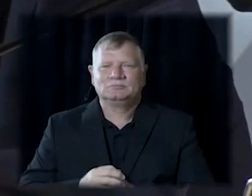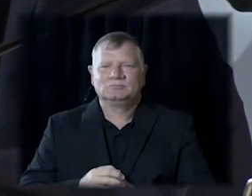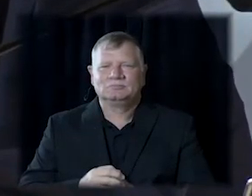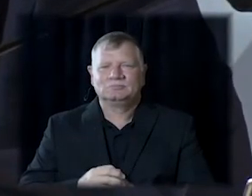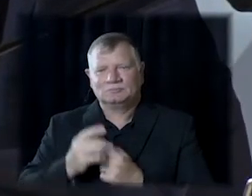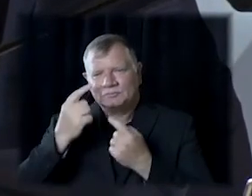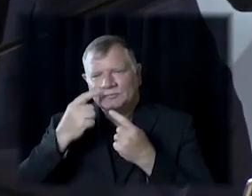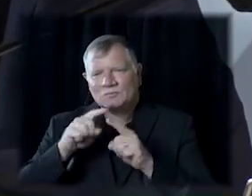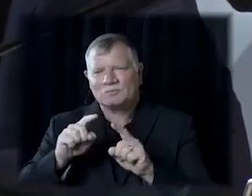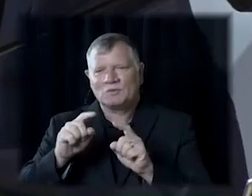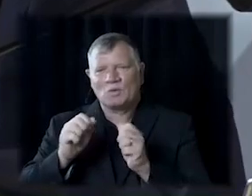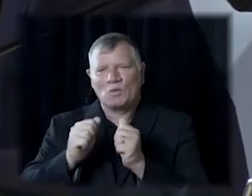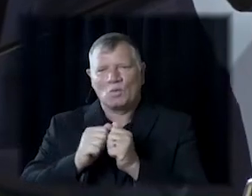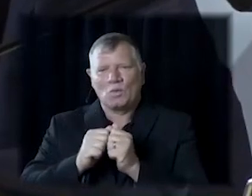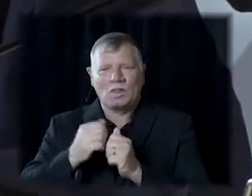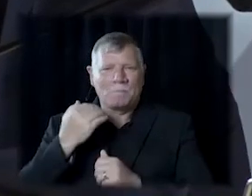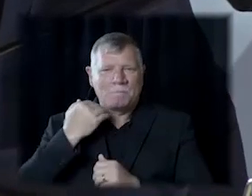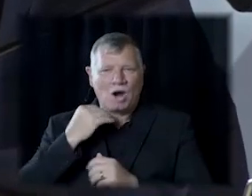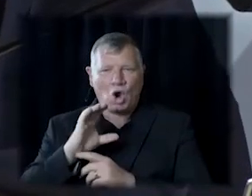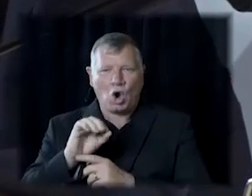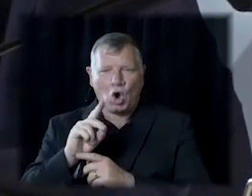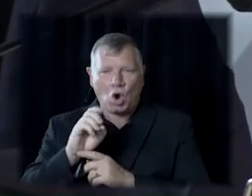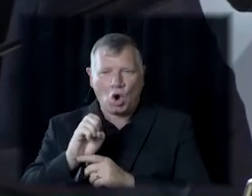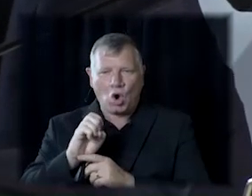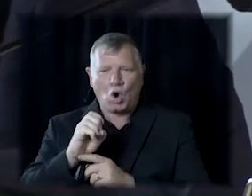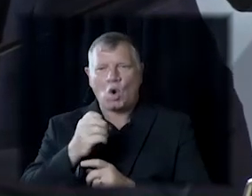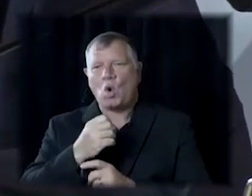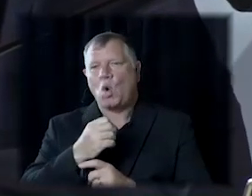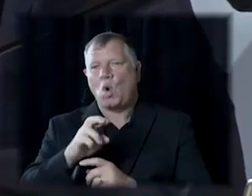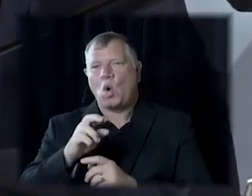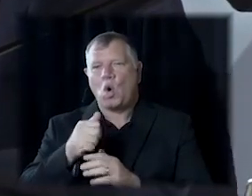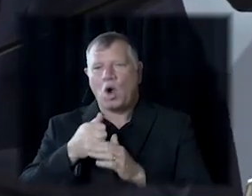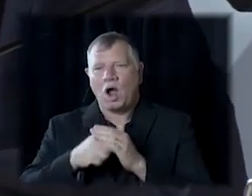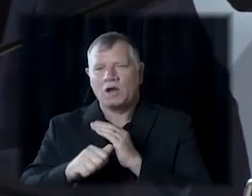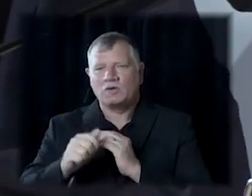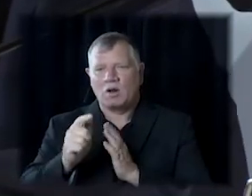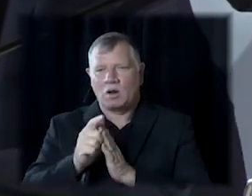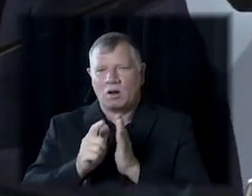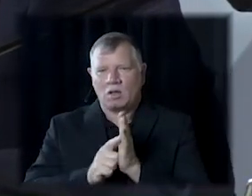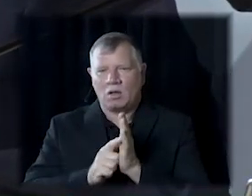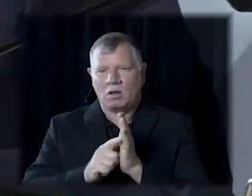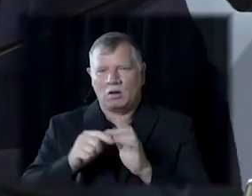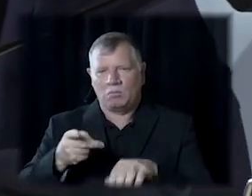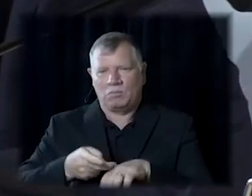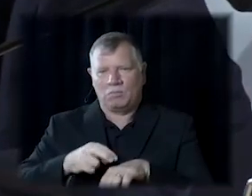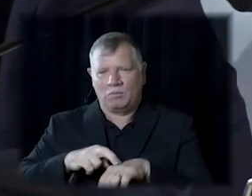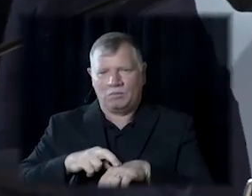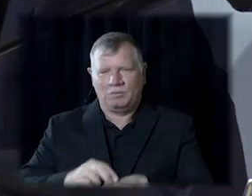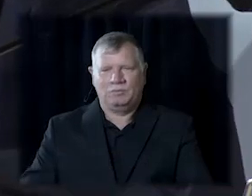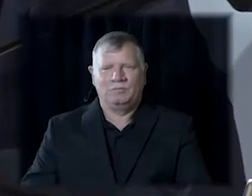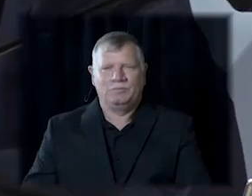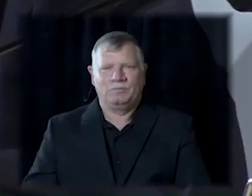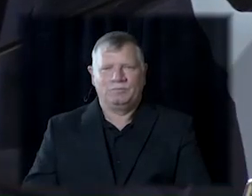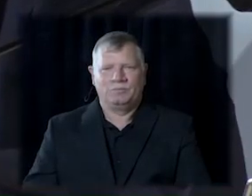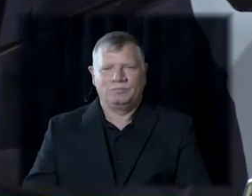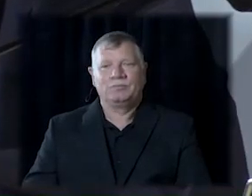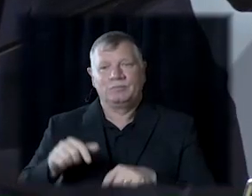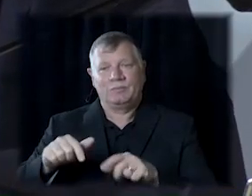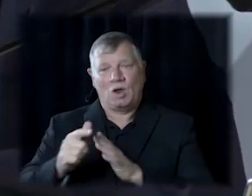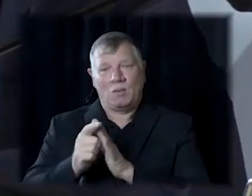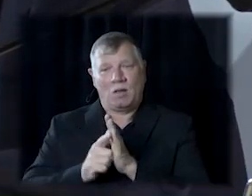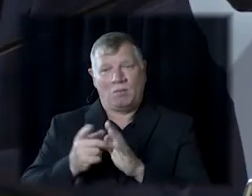in accordance with either the bankruptcy code or under local law. Now, here, local law is the law of Puerto